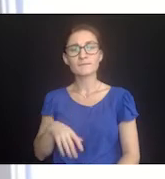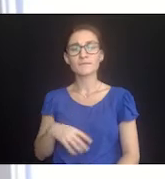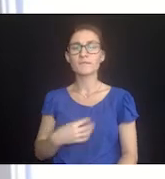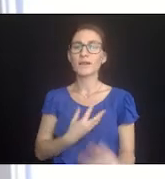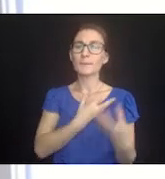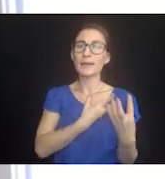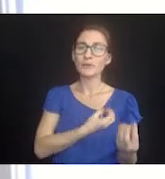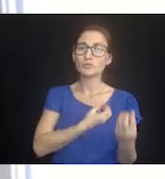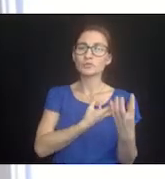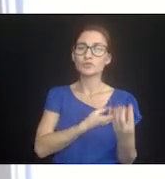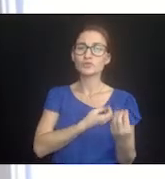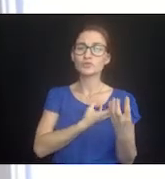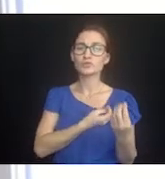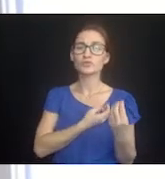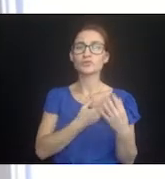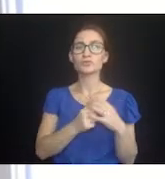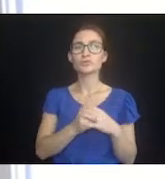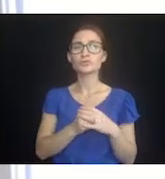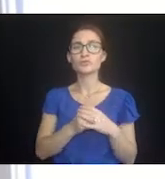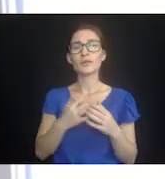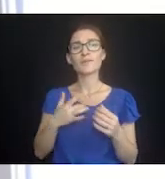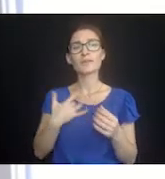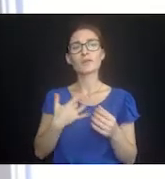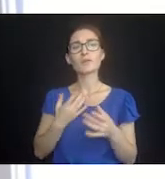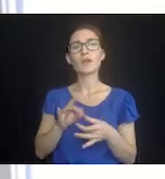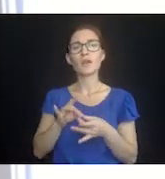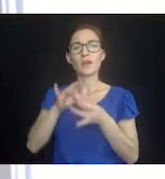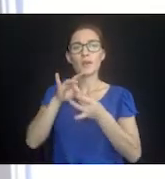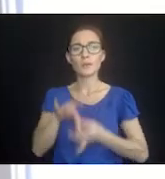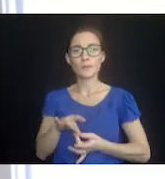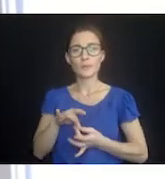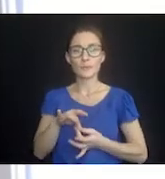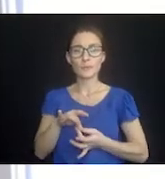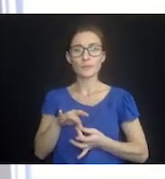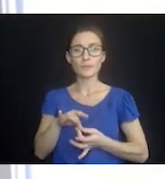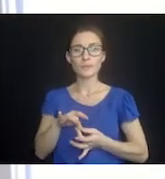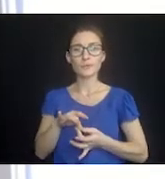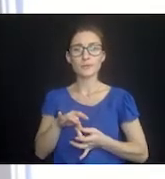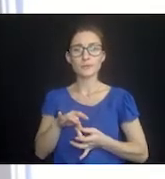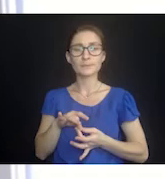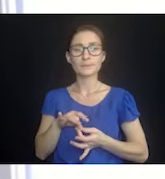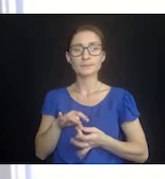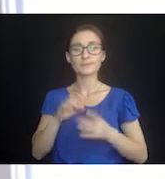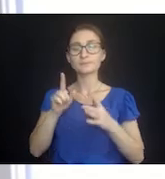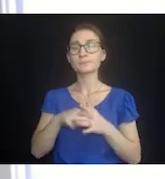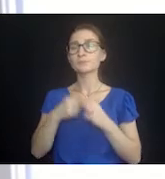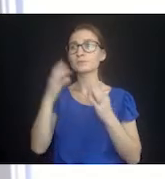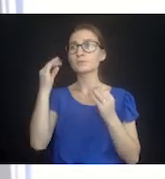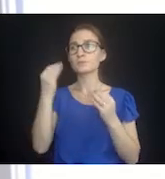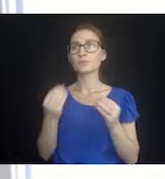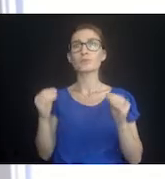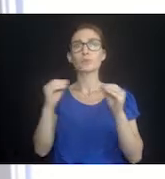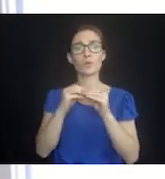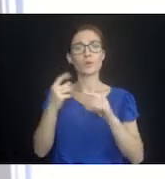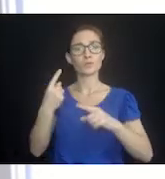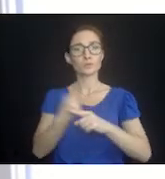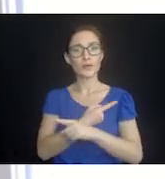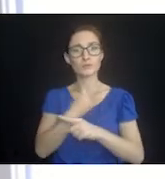And so I felt a certain sense of love and a certain sense of compassion, and I felt a belonging.